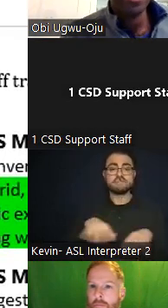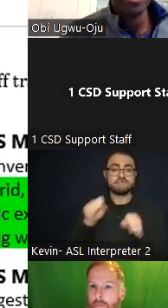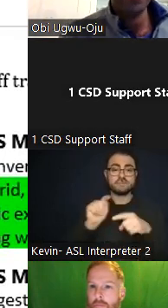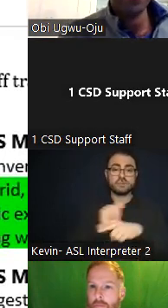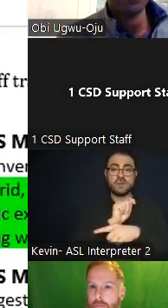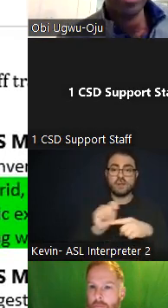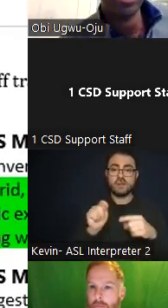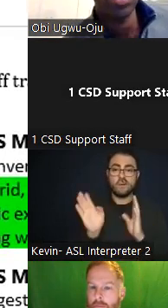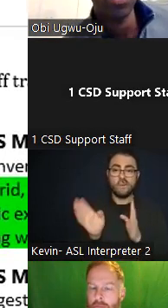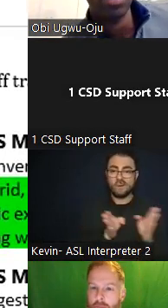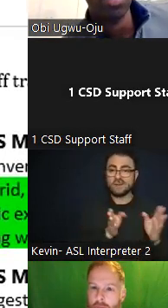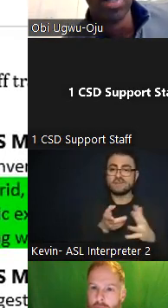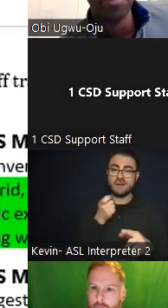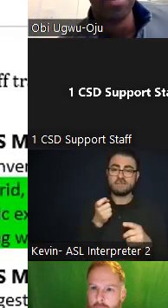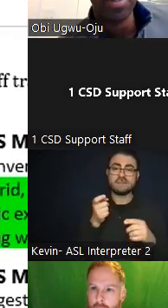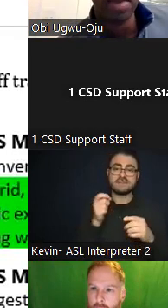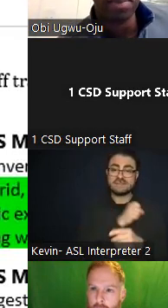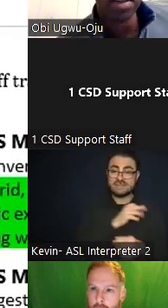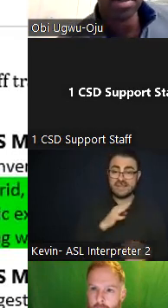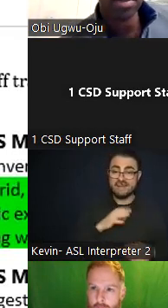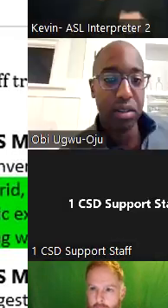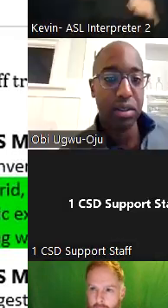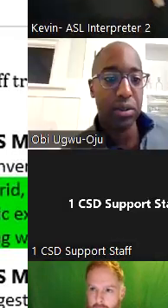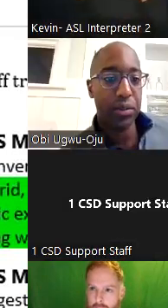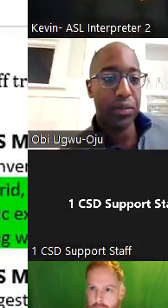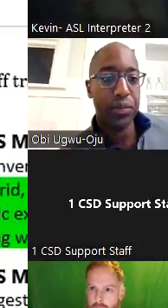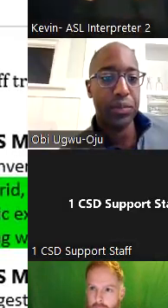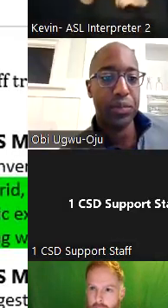staff and peer training with more experienced members.